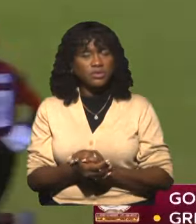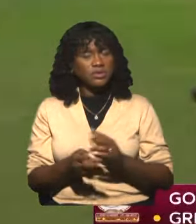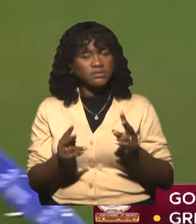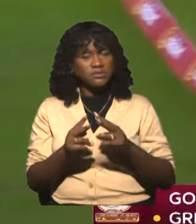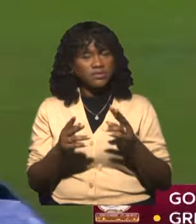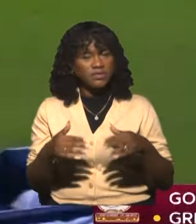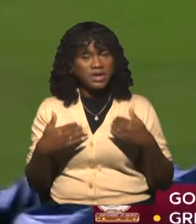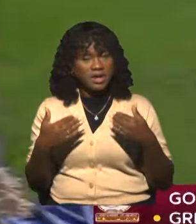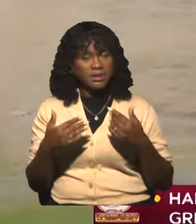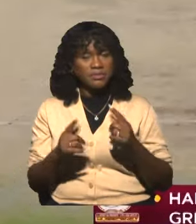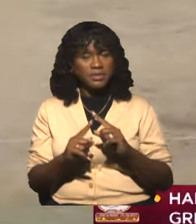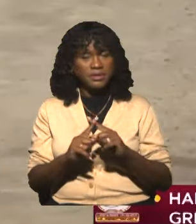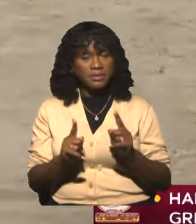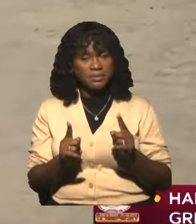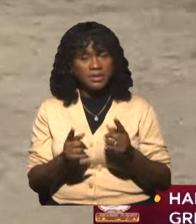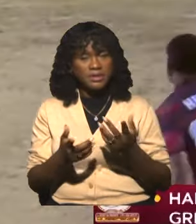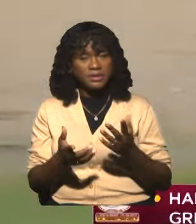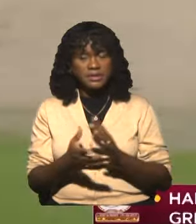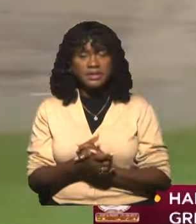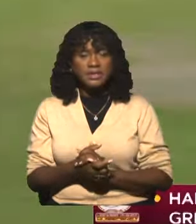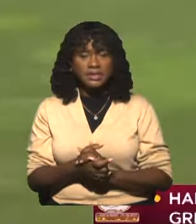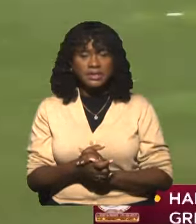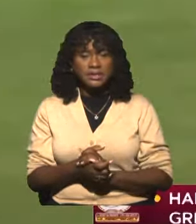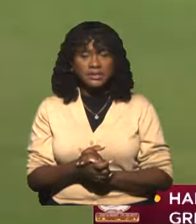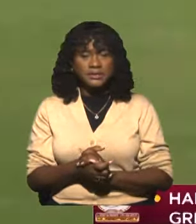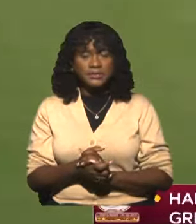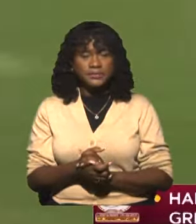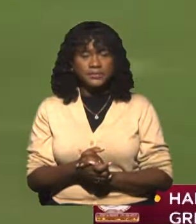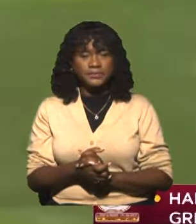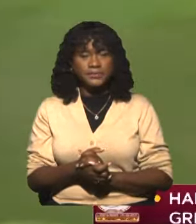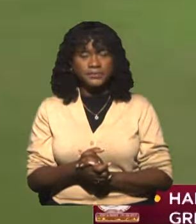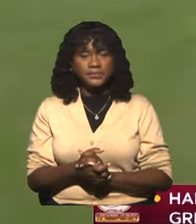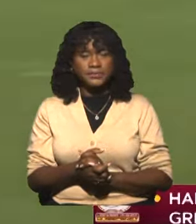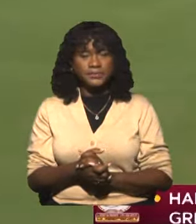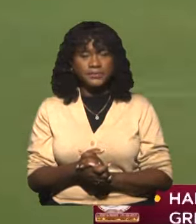once my team gets over the line, I'm really happy. Naasira Mohammed, TTT Sports.